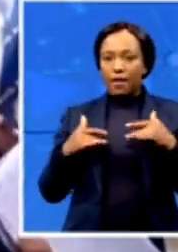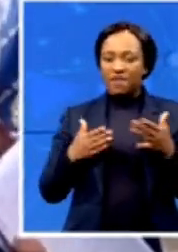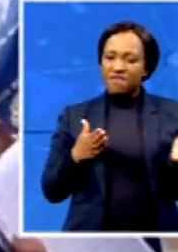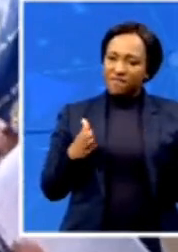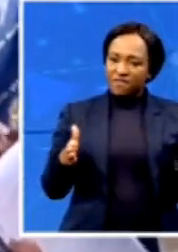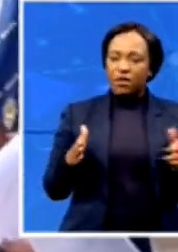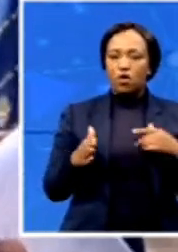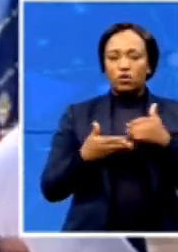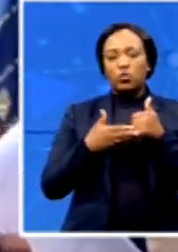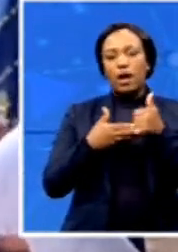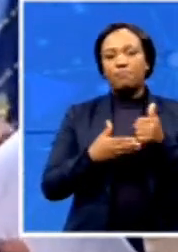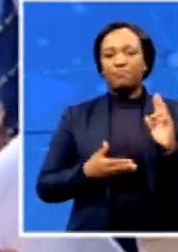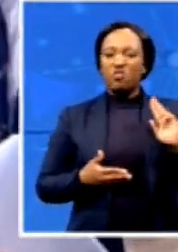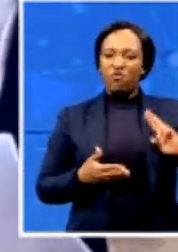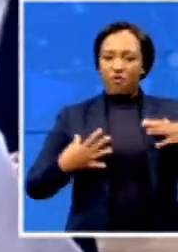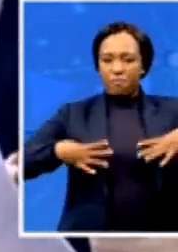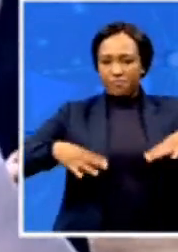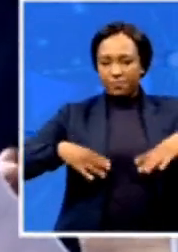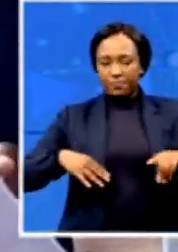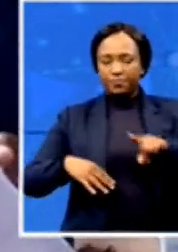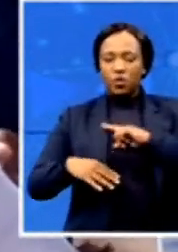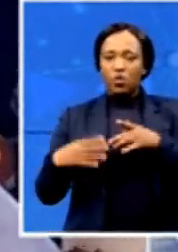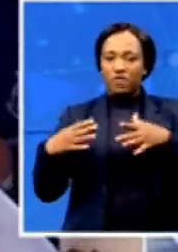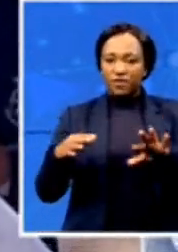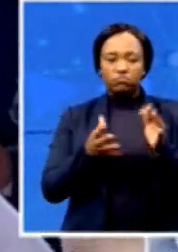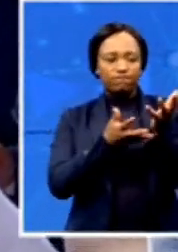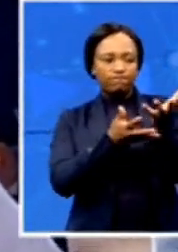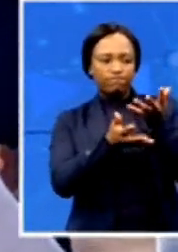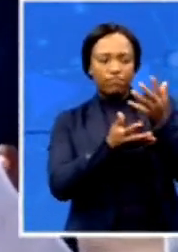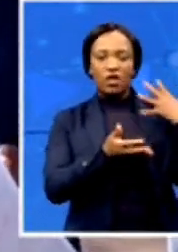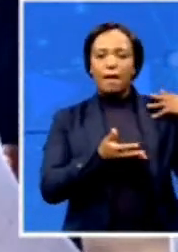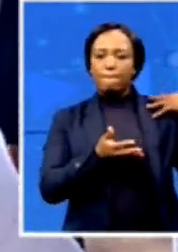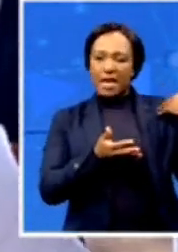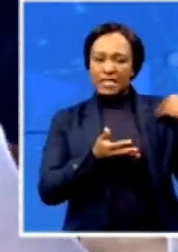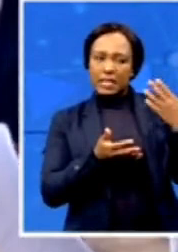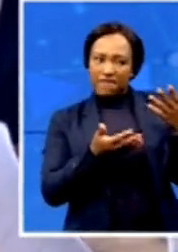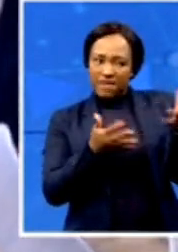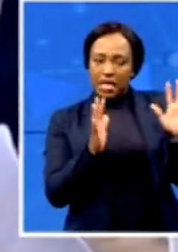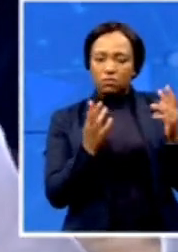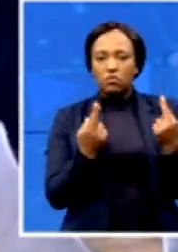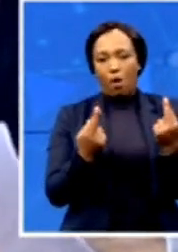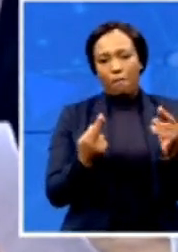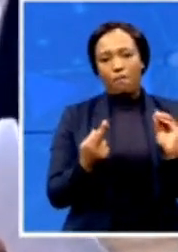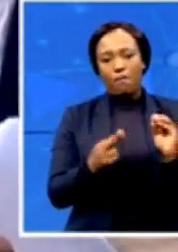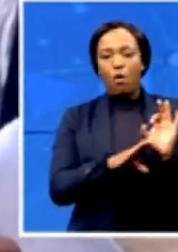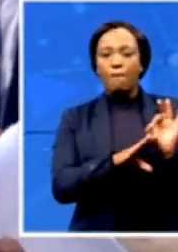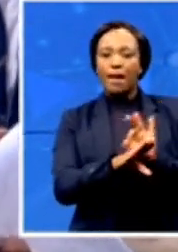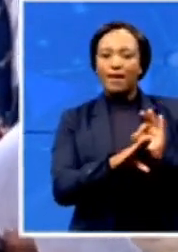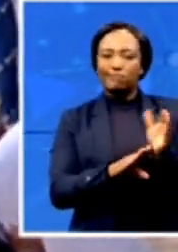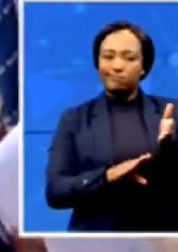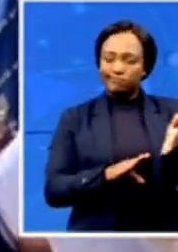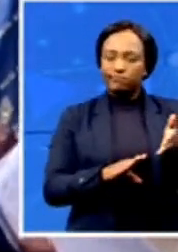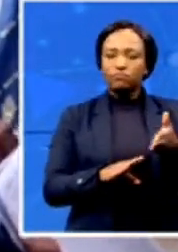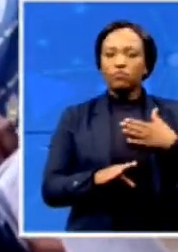the engagement we have just had with the minister, that at least there are plans that are in place, but we want to see them unfolding.